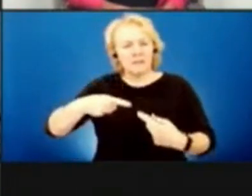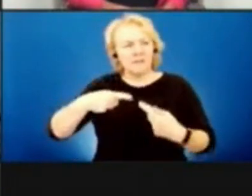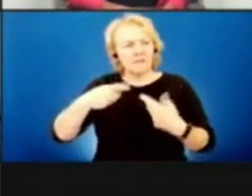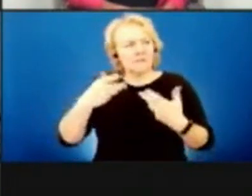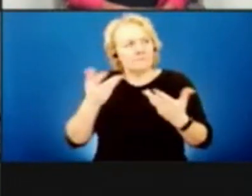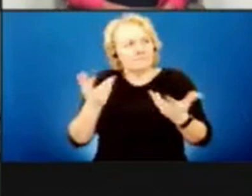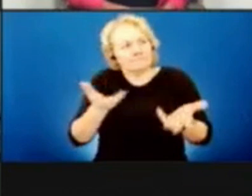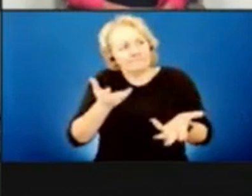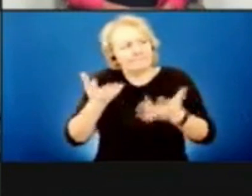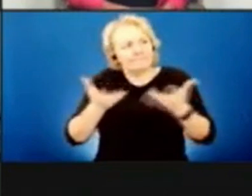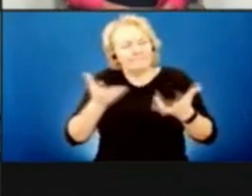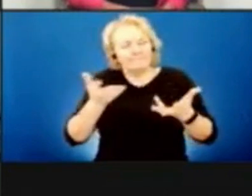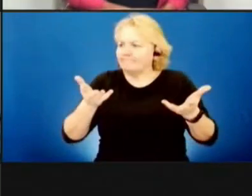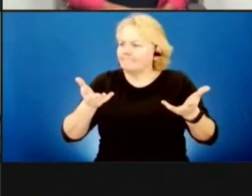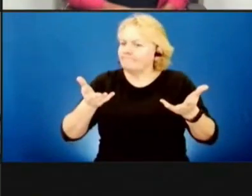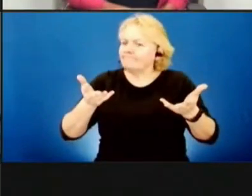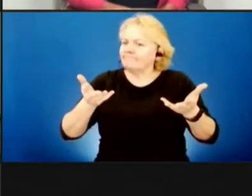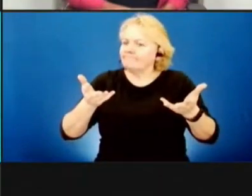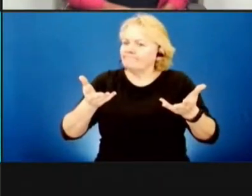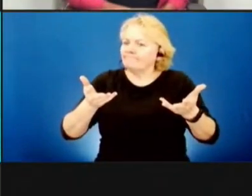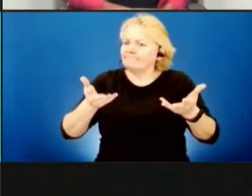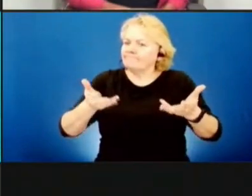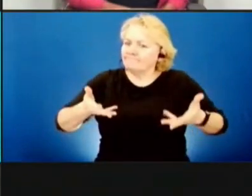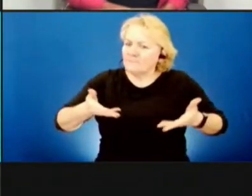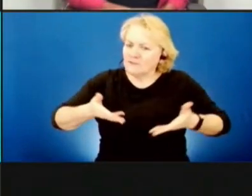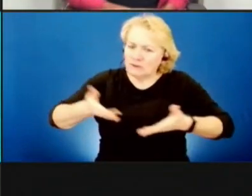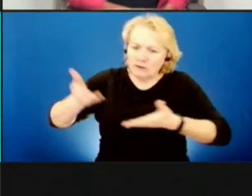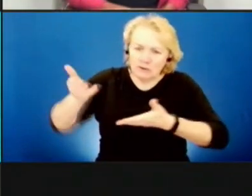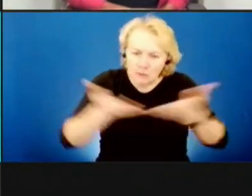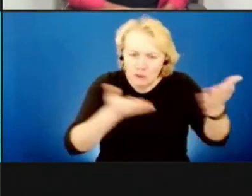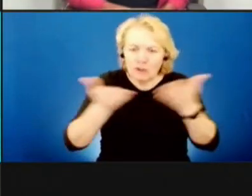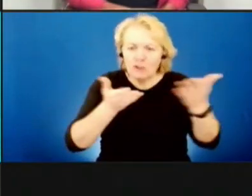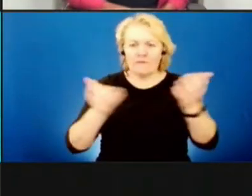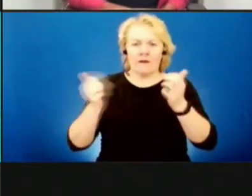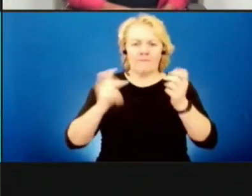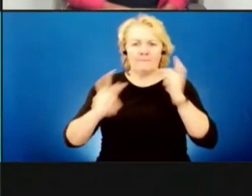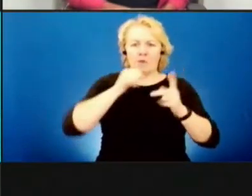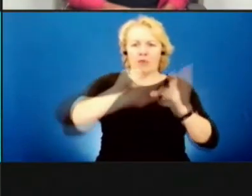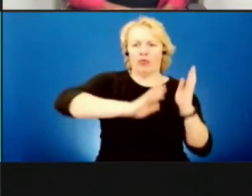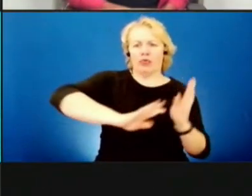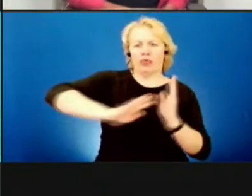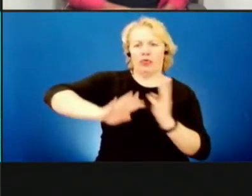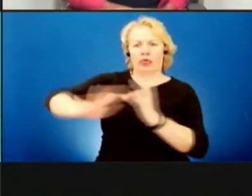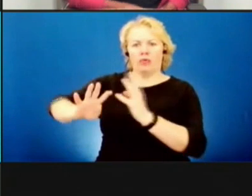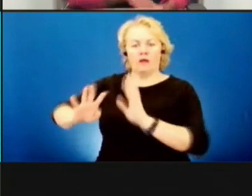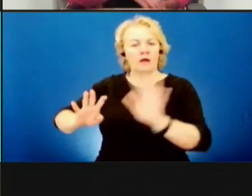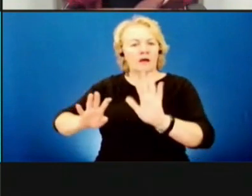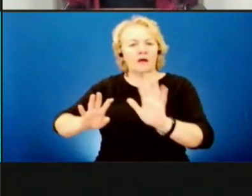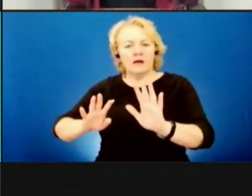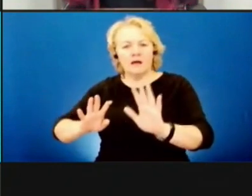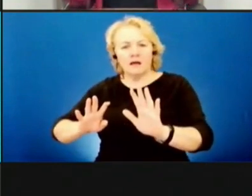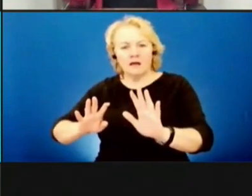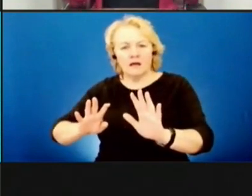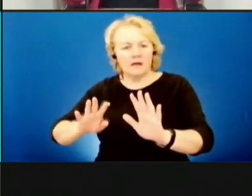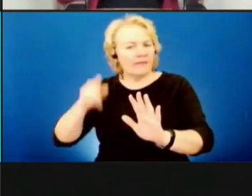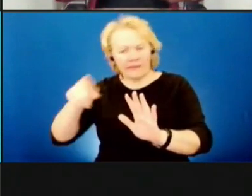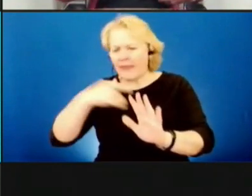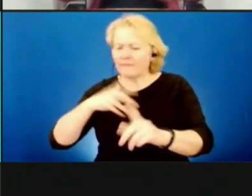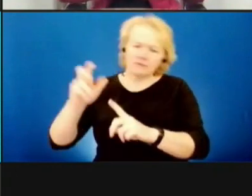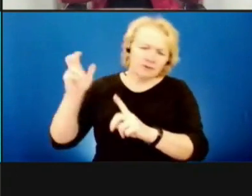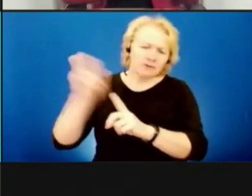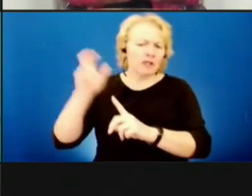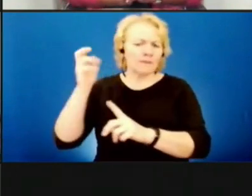service the numbers of people that are coming, because it's not that we don't have the beds and the equipment,